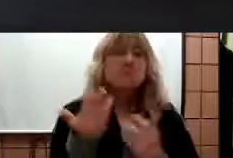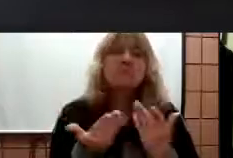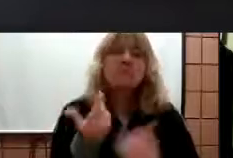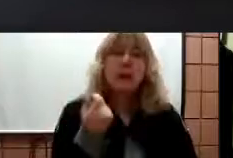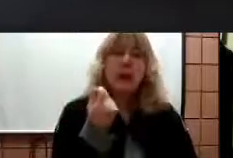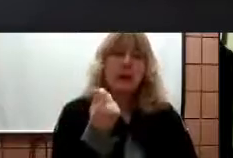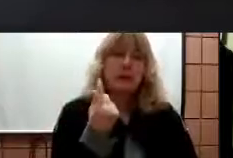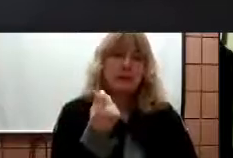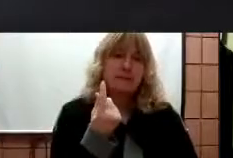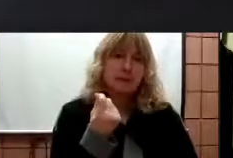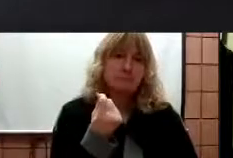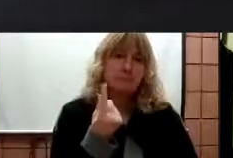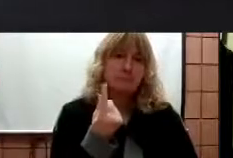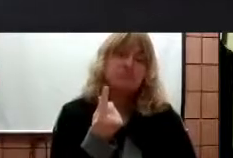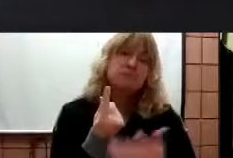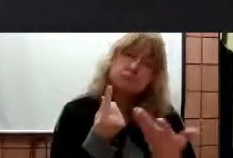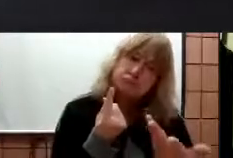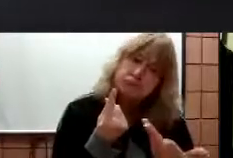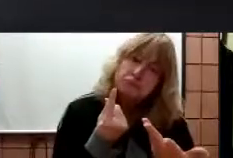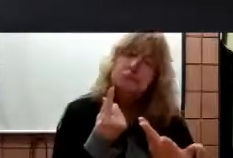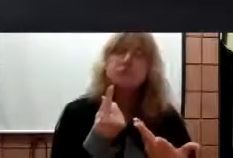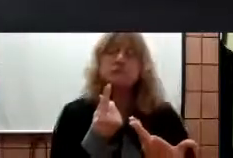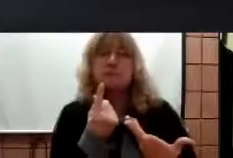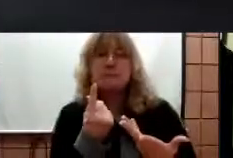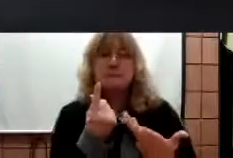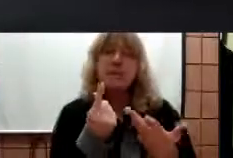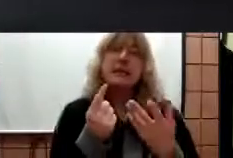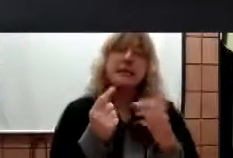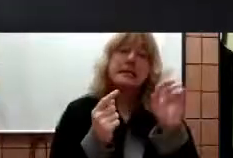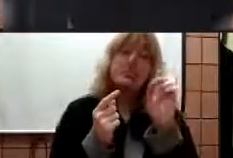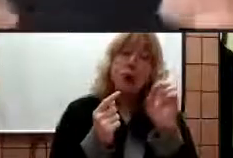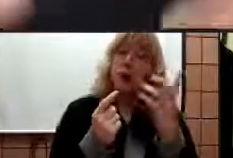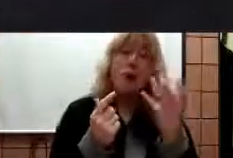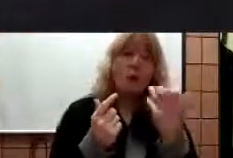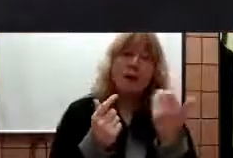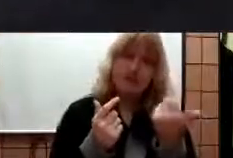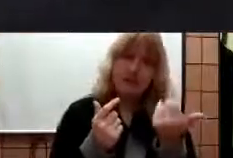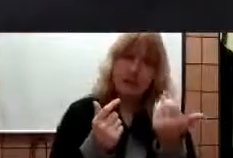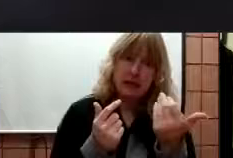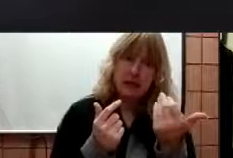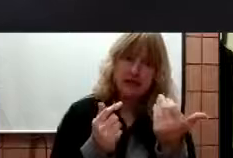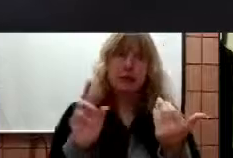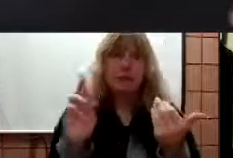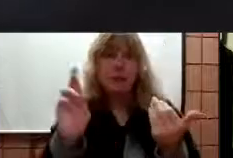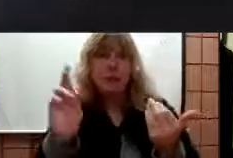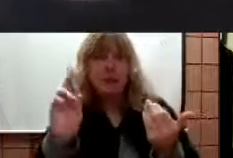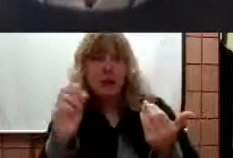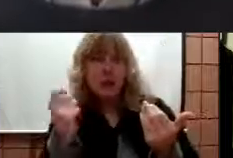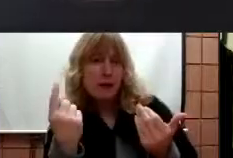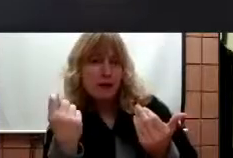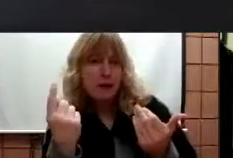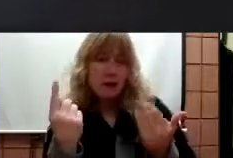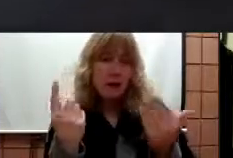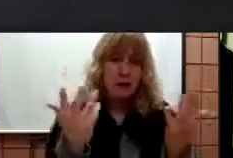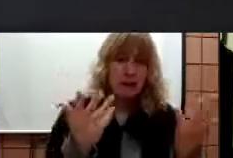for that bill is $11 for the Republicans. The Democrats want $15. Maybe they compromise somewhere around $13.50,